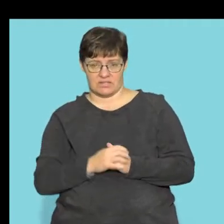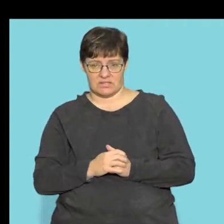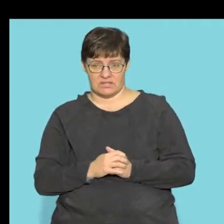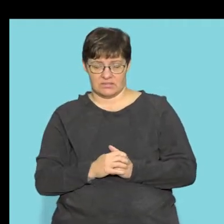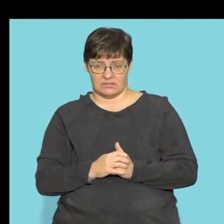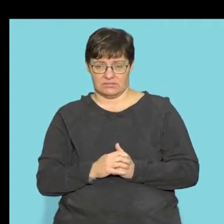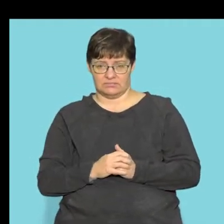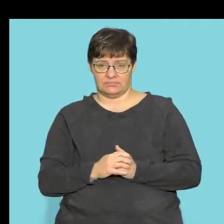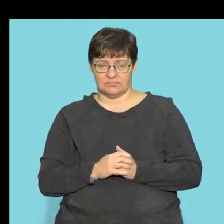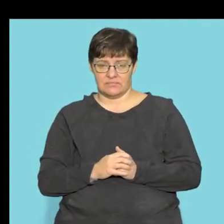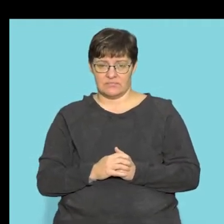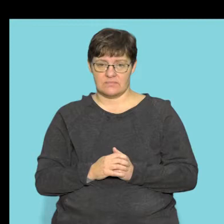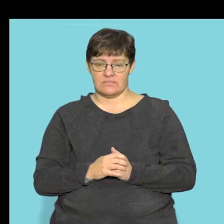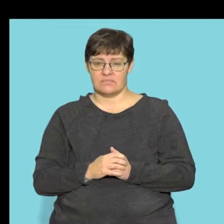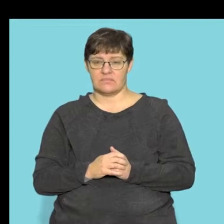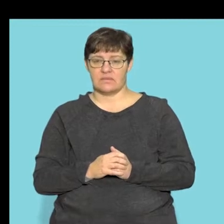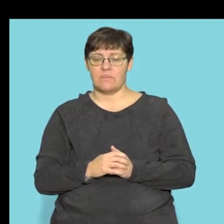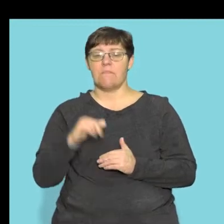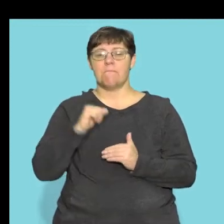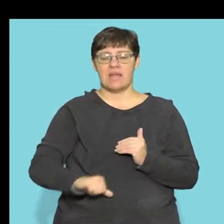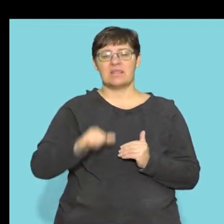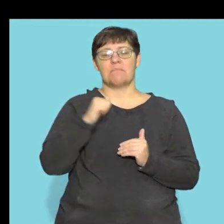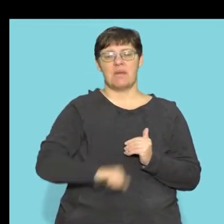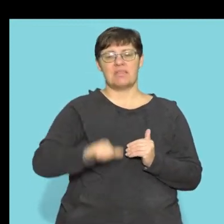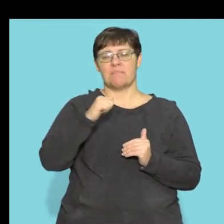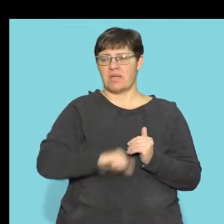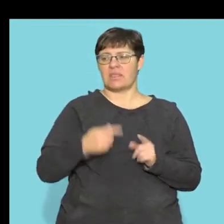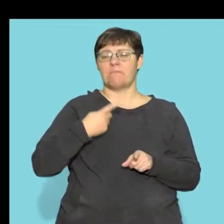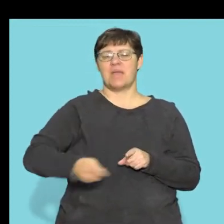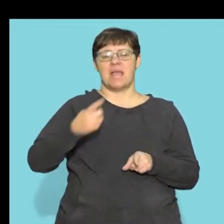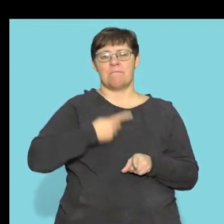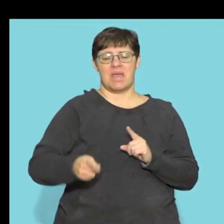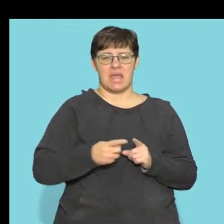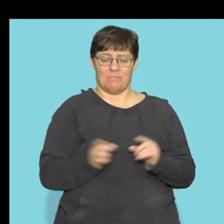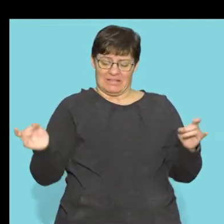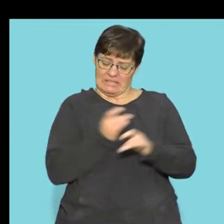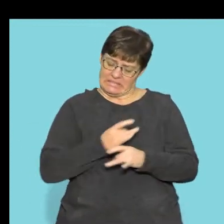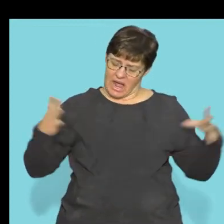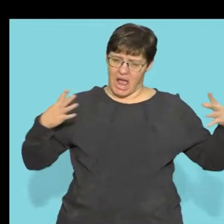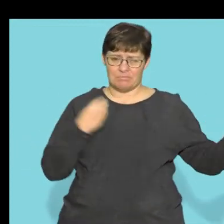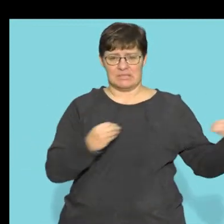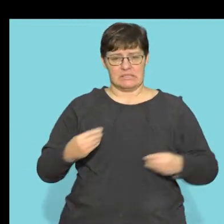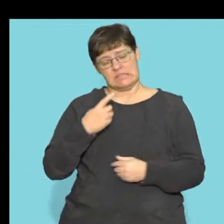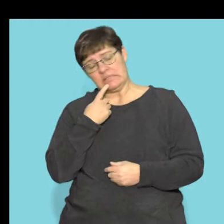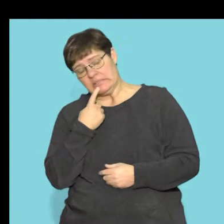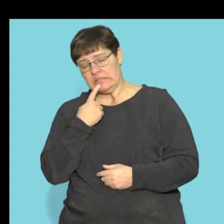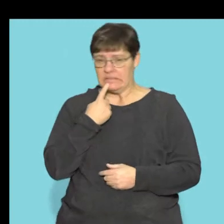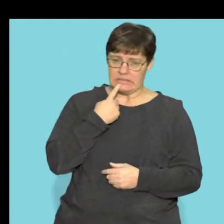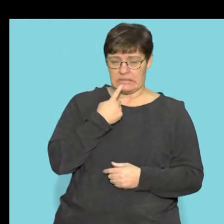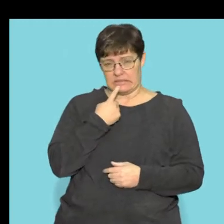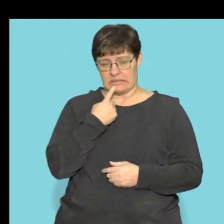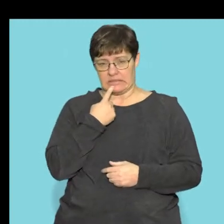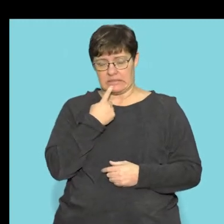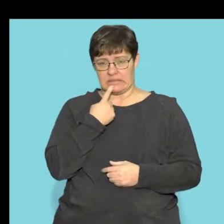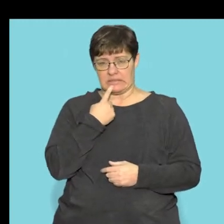say 2.6 for argument's sake, on a month-to-month basis. But now she's starting up the business. So if